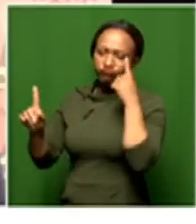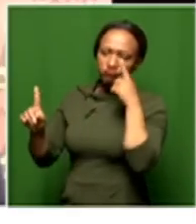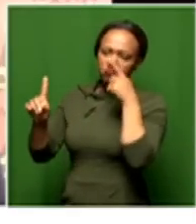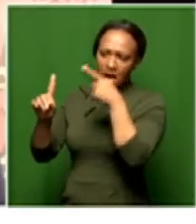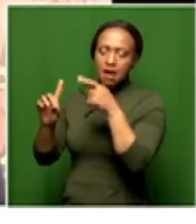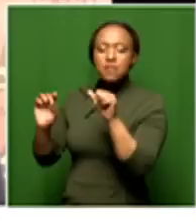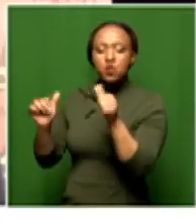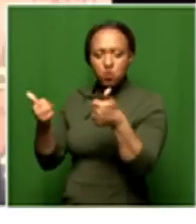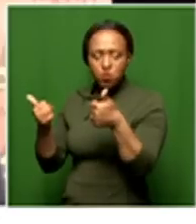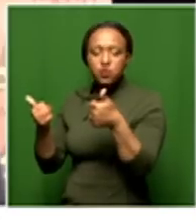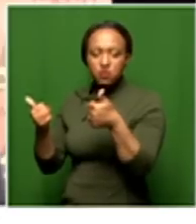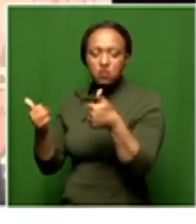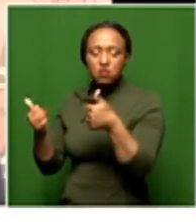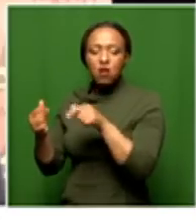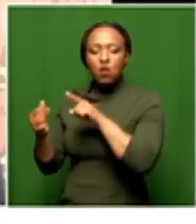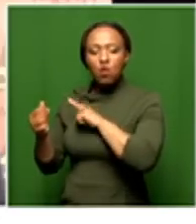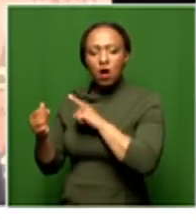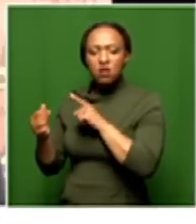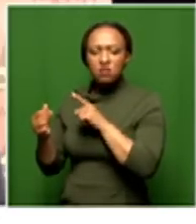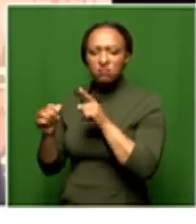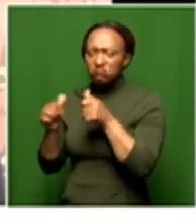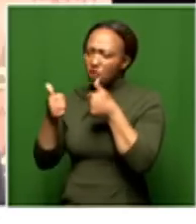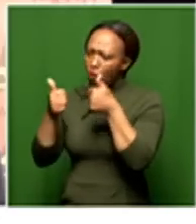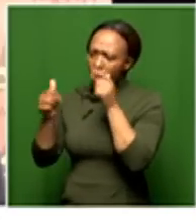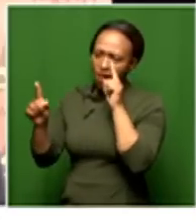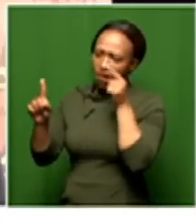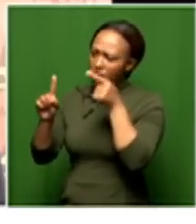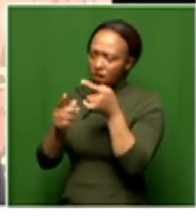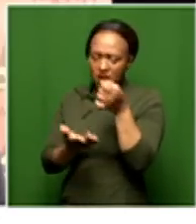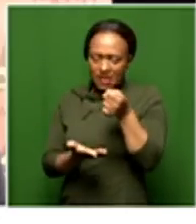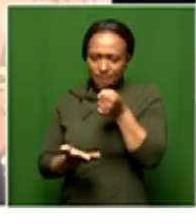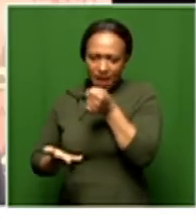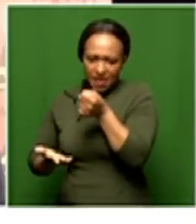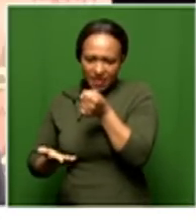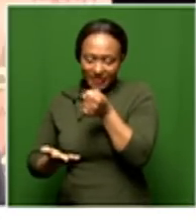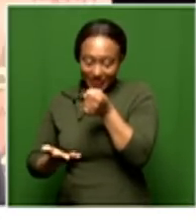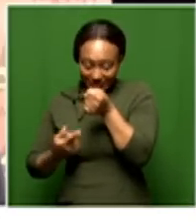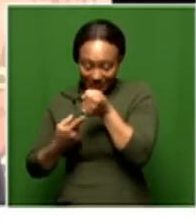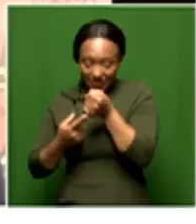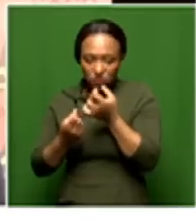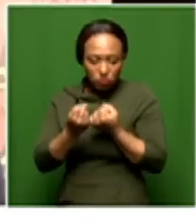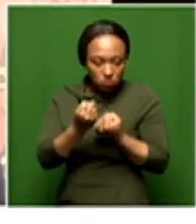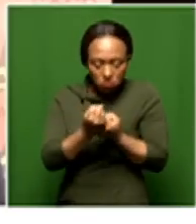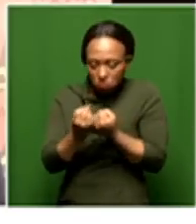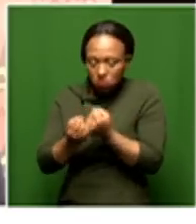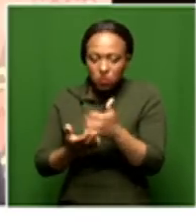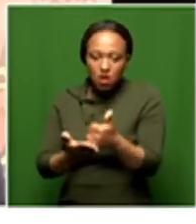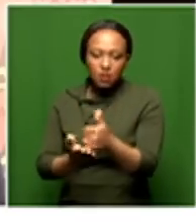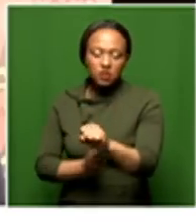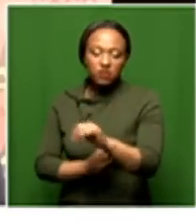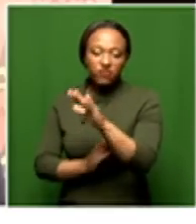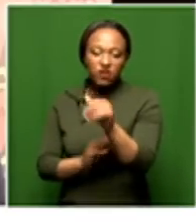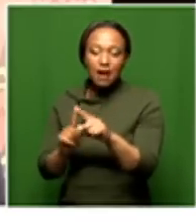you mentioned, saying that there was a well-intended stimulus package that came from the president, but largely represented